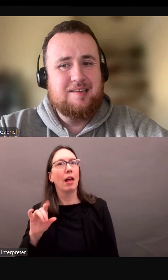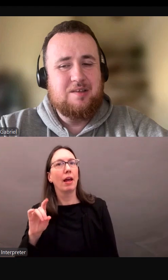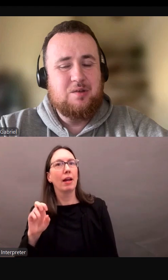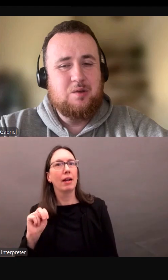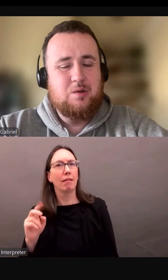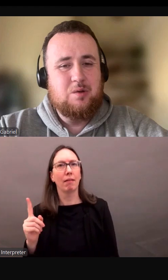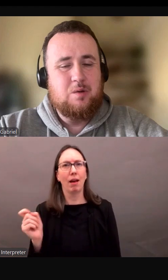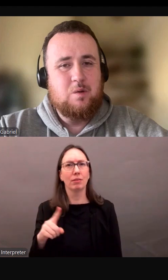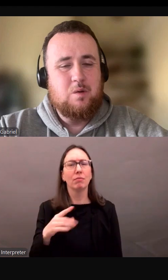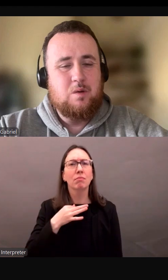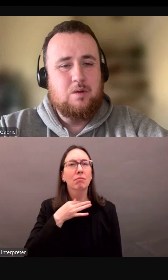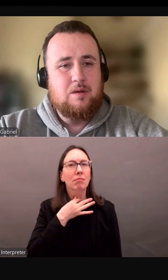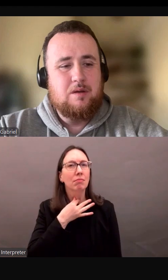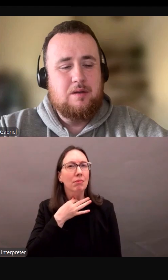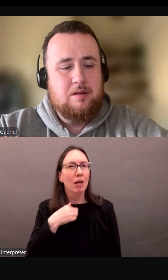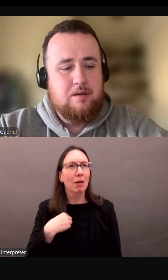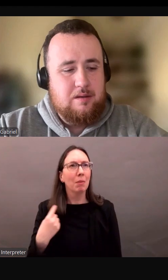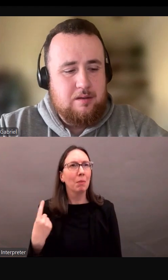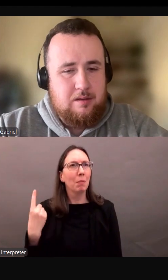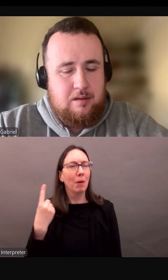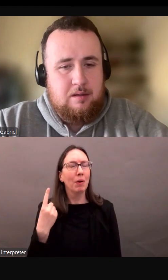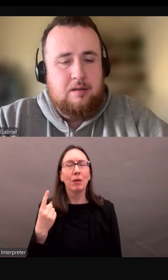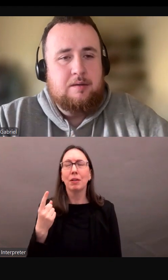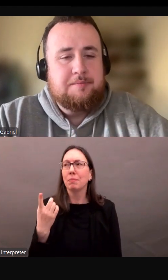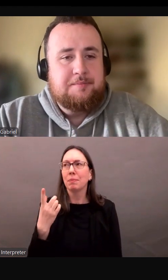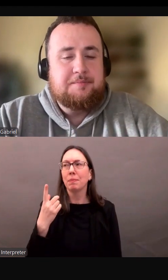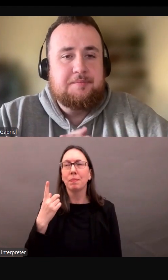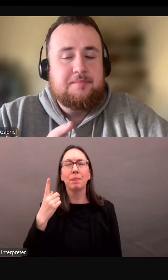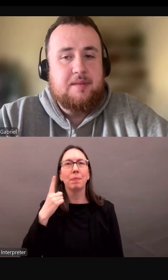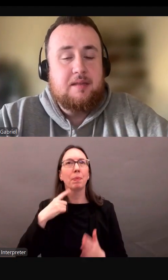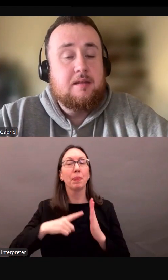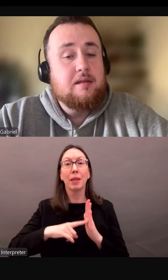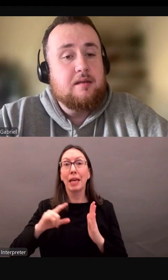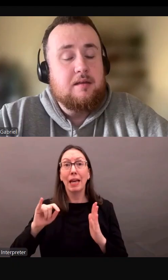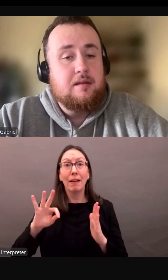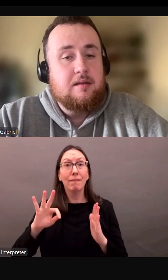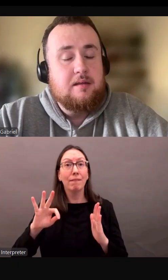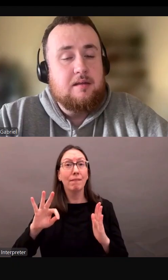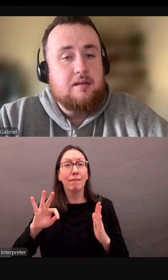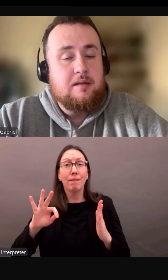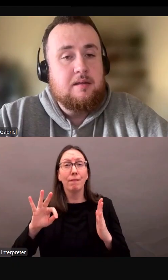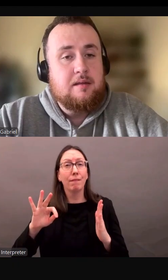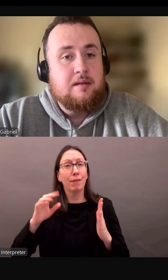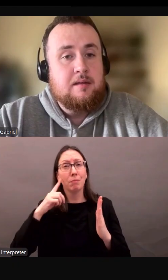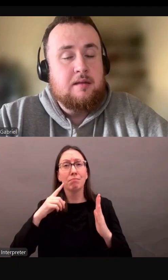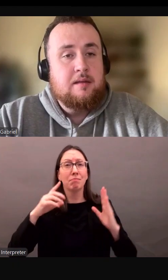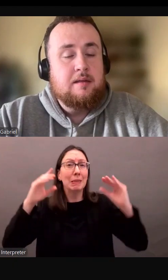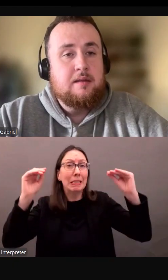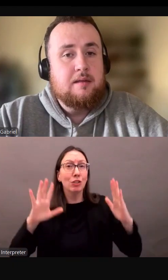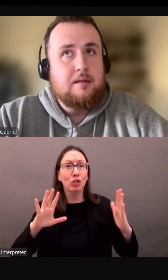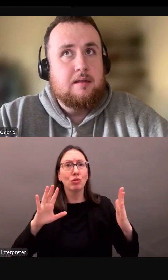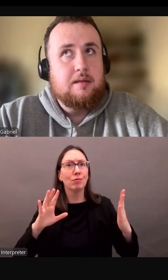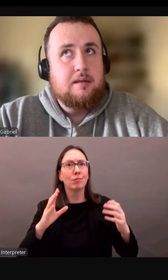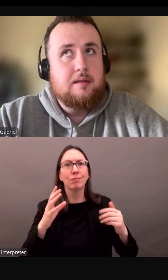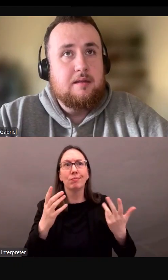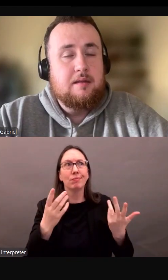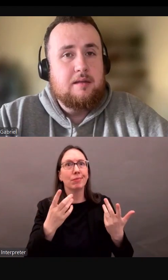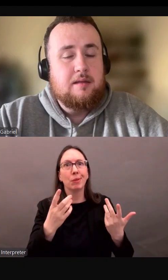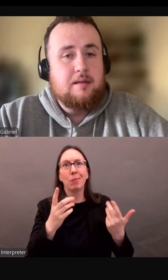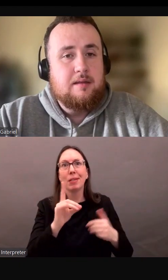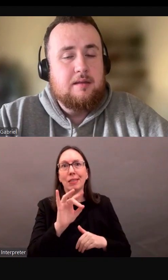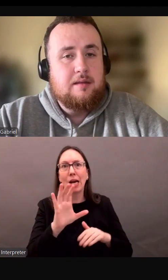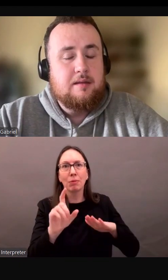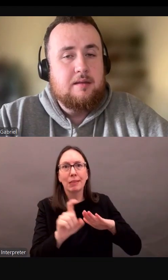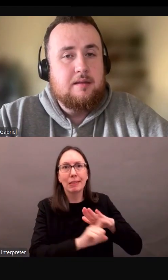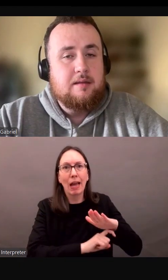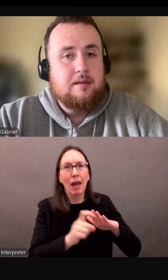so like if somebody scans, like a teacher, if they scan a document and upload it as a PDF,